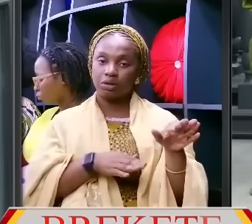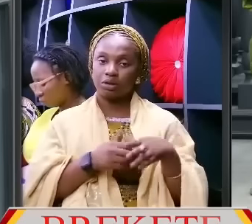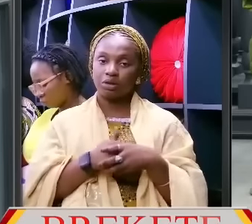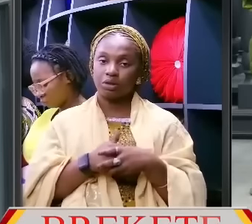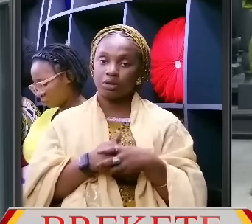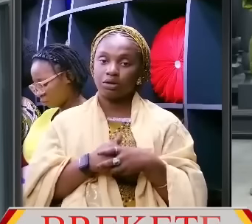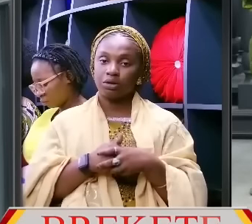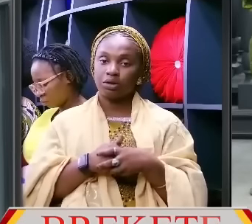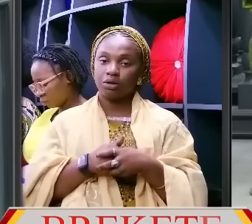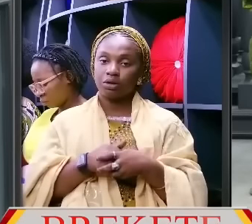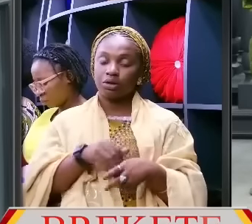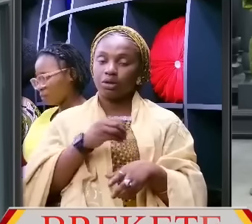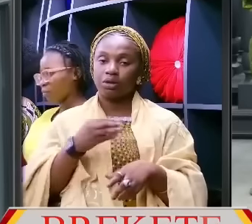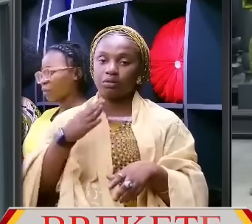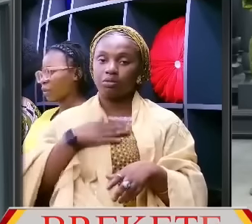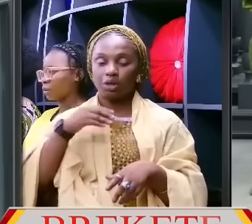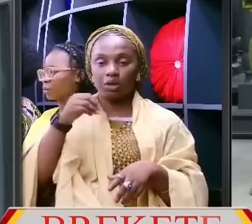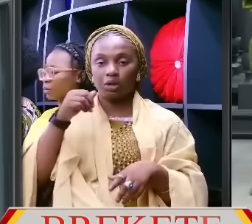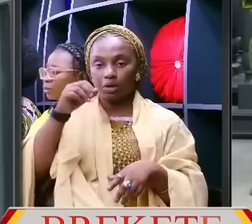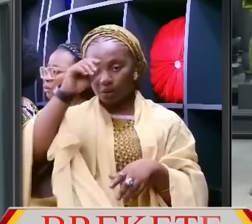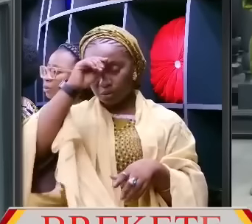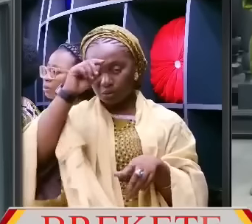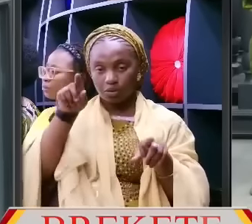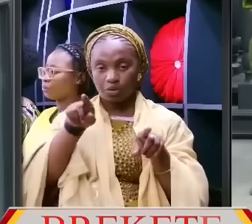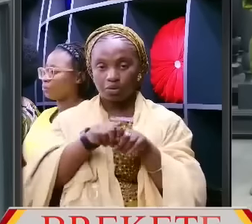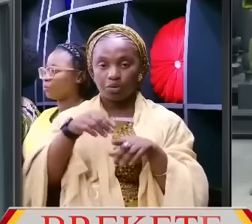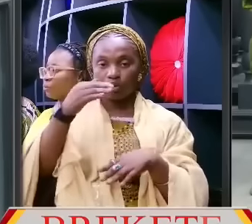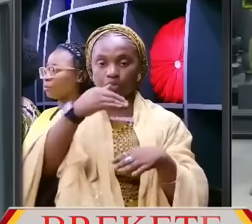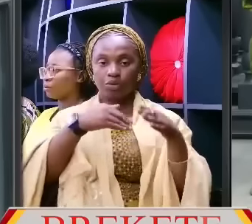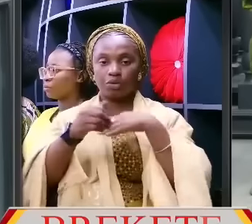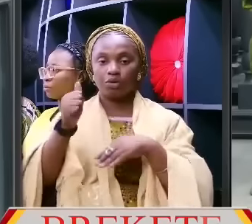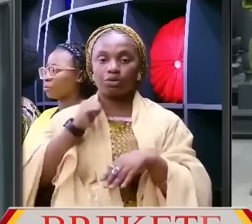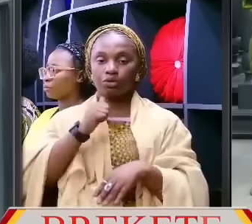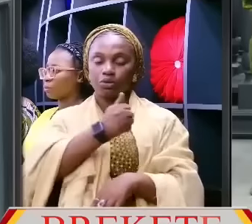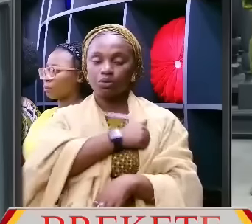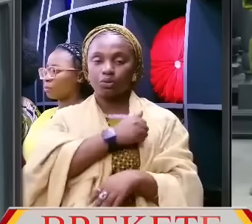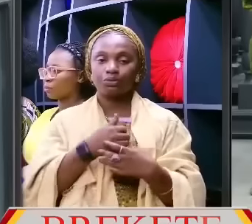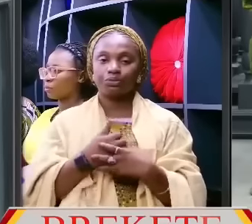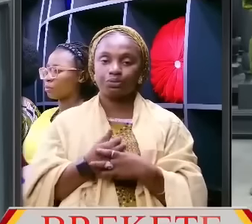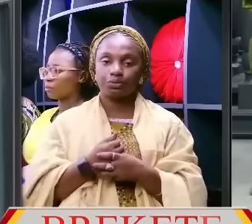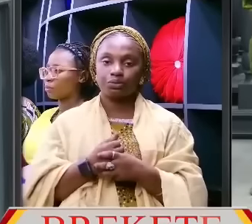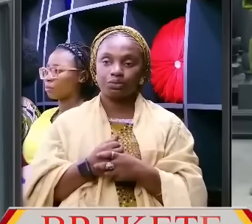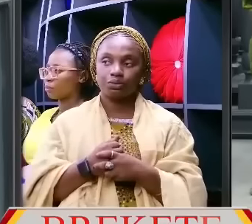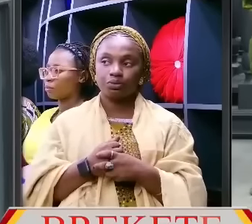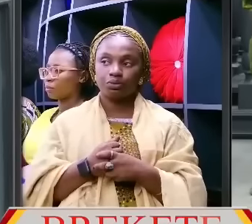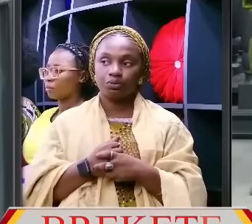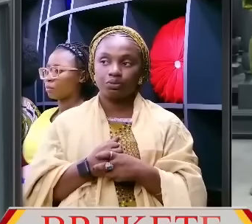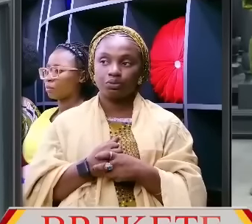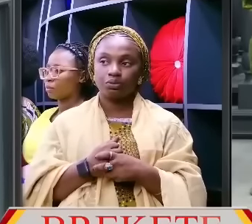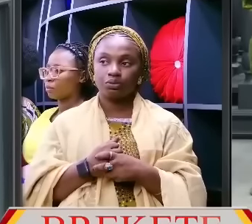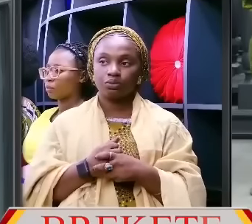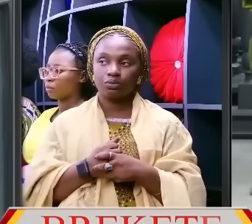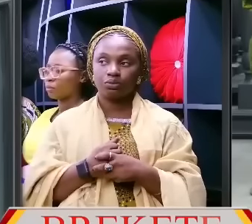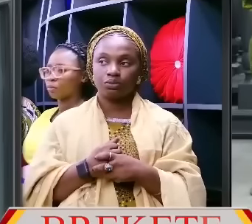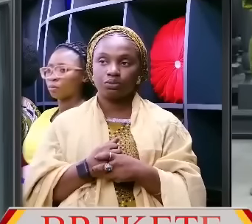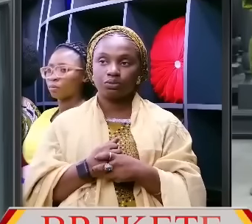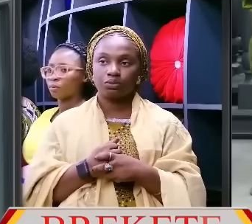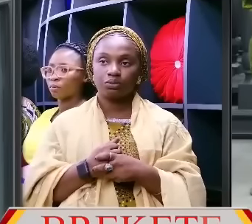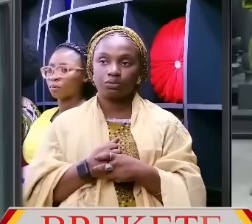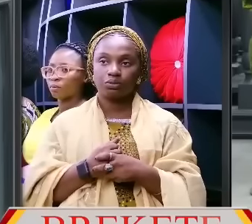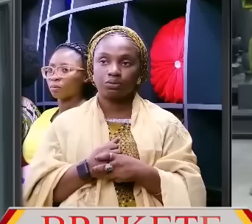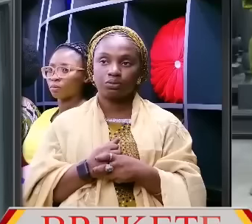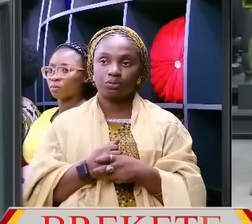If my brother build his own there, this person. Now, he can't be say, inside my two-bedroom flat, now one